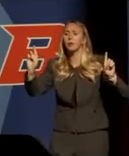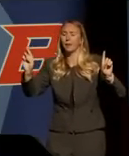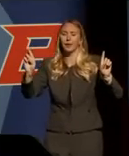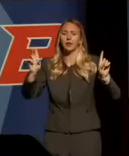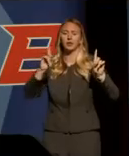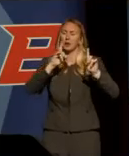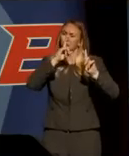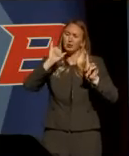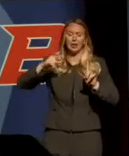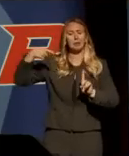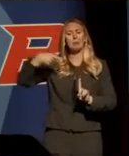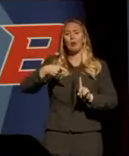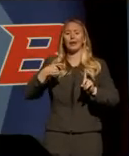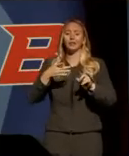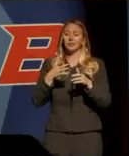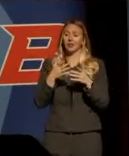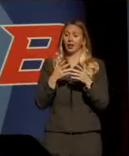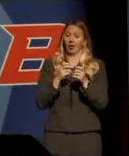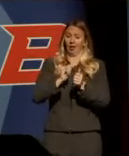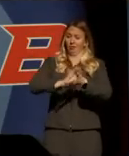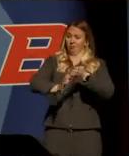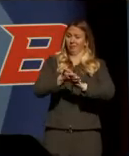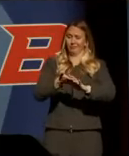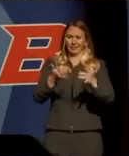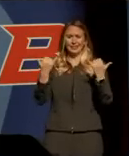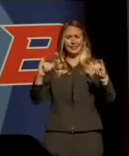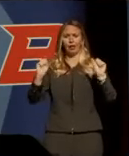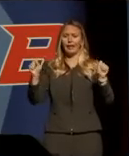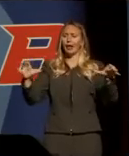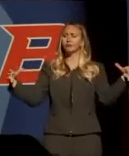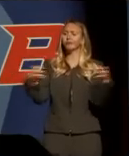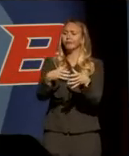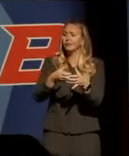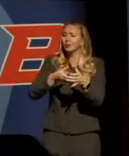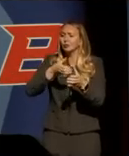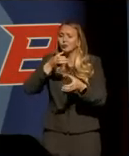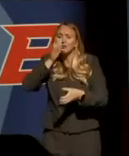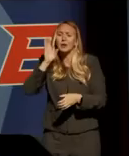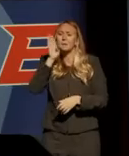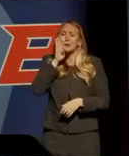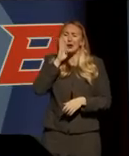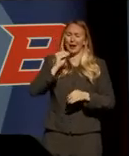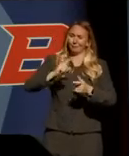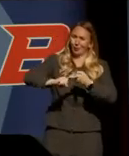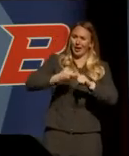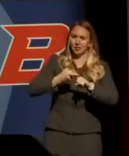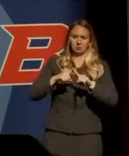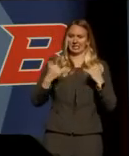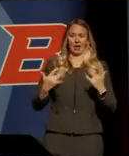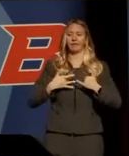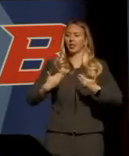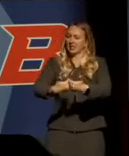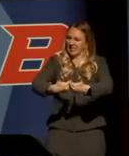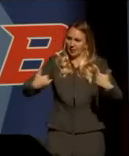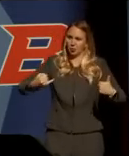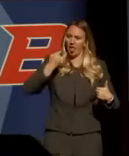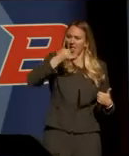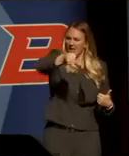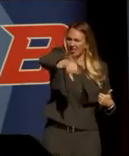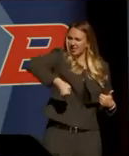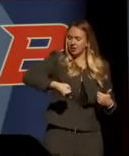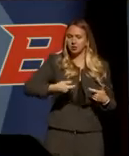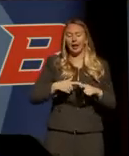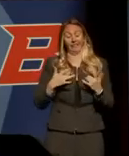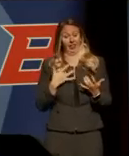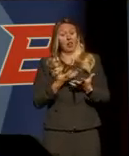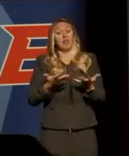go have a beer and still be friends. But it's today we are just so divided. I think a lot of it has to do with media, internet,